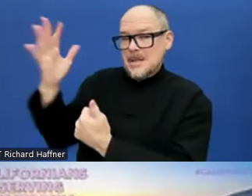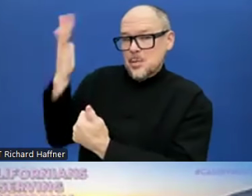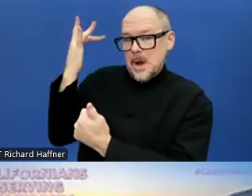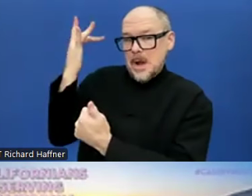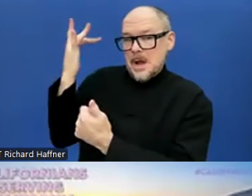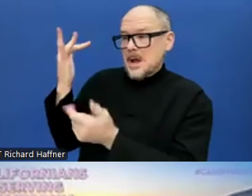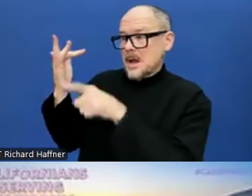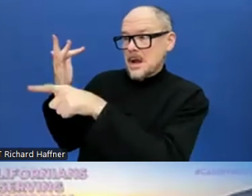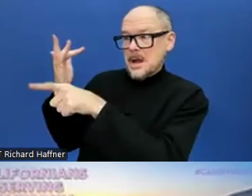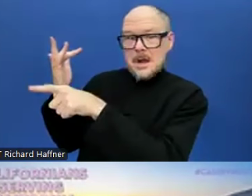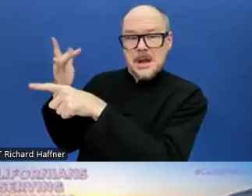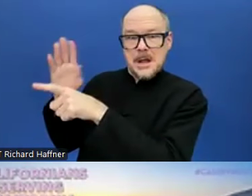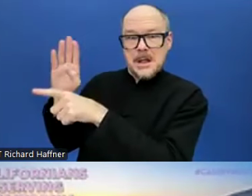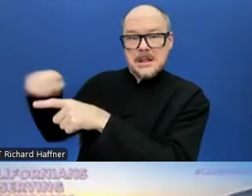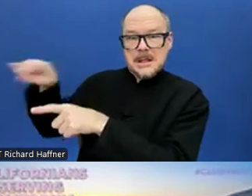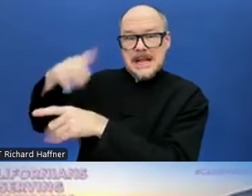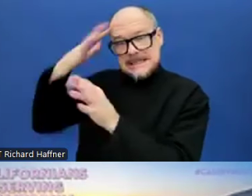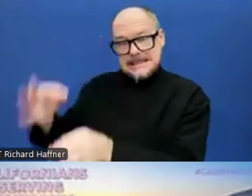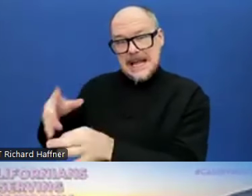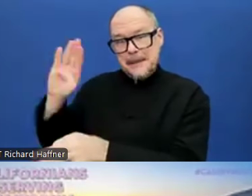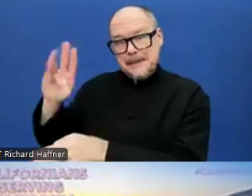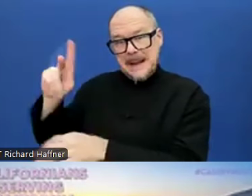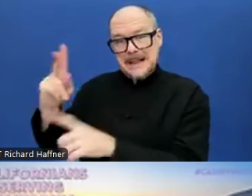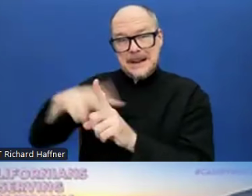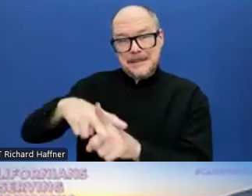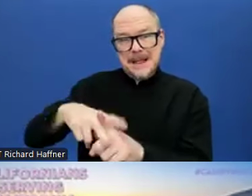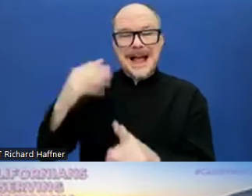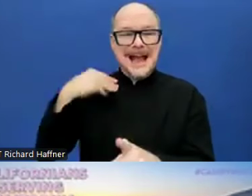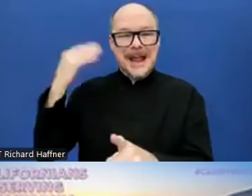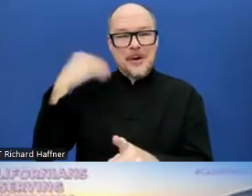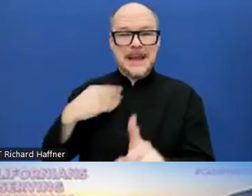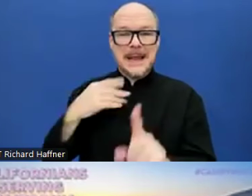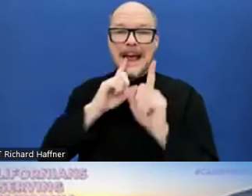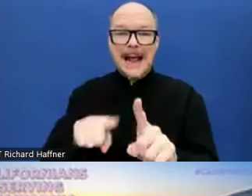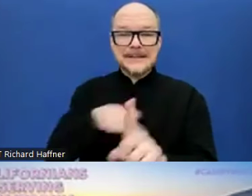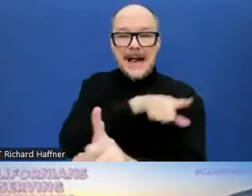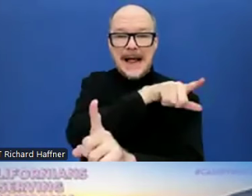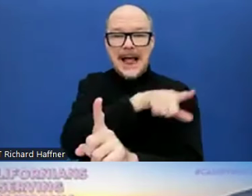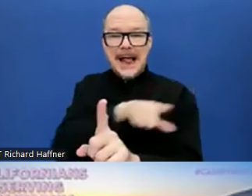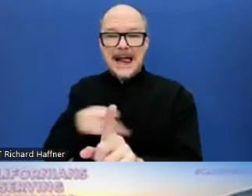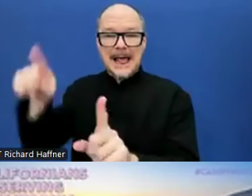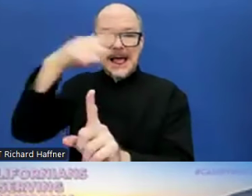and share it with all of you. So that was a bit of a circuitous answer.